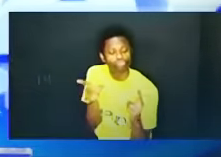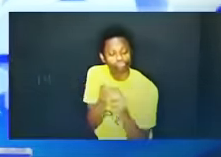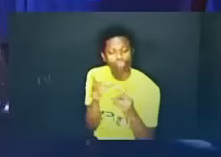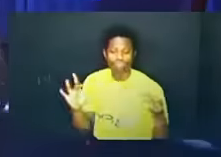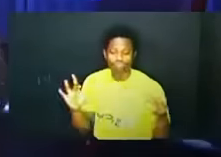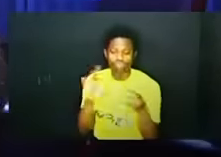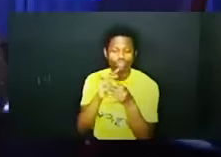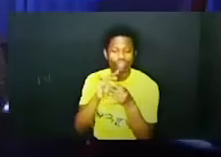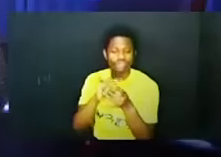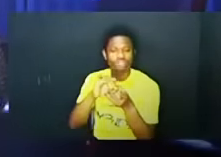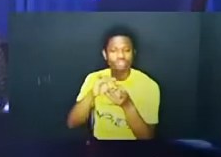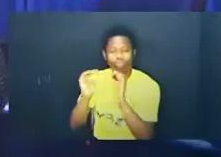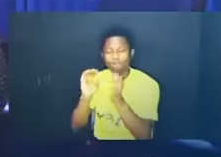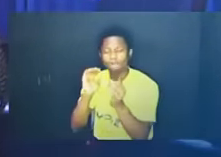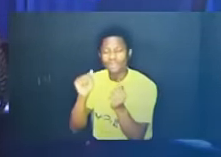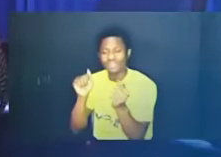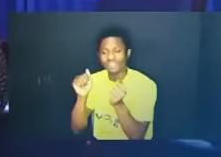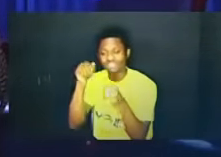so